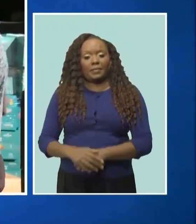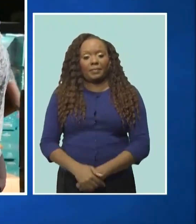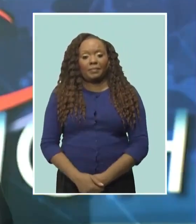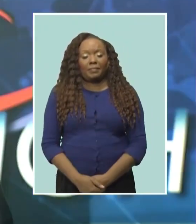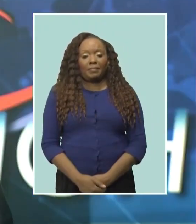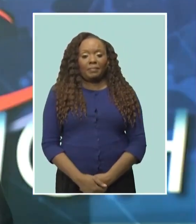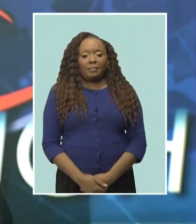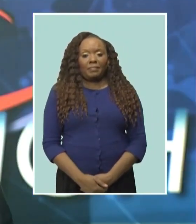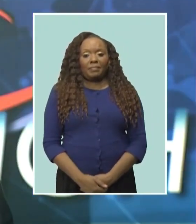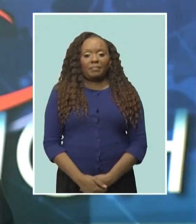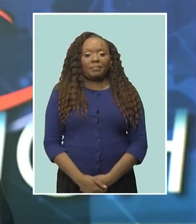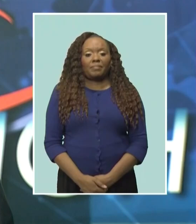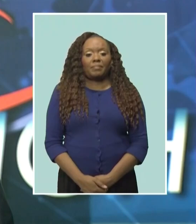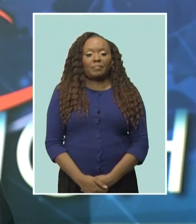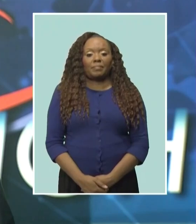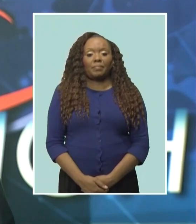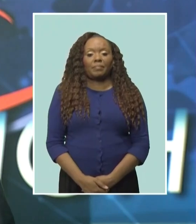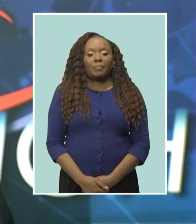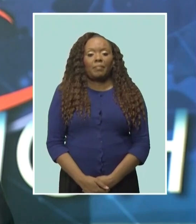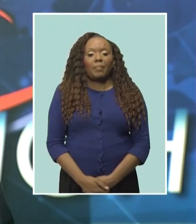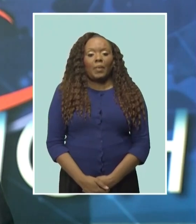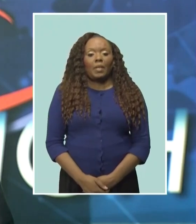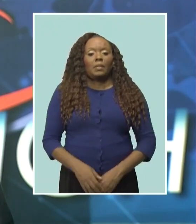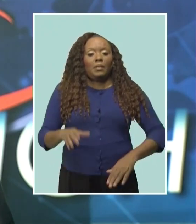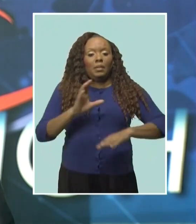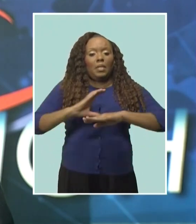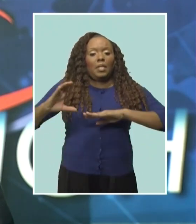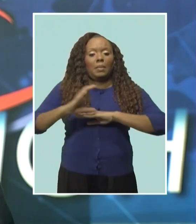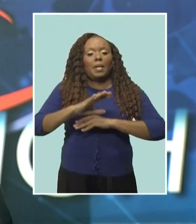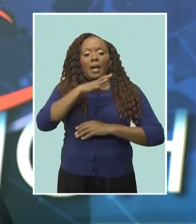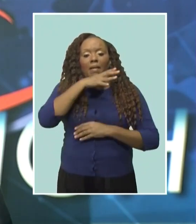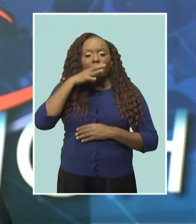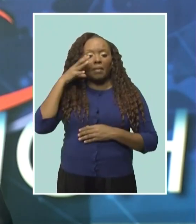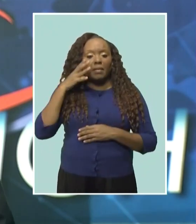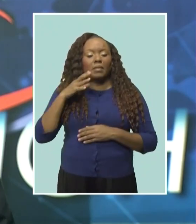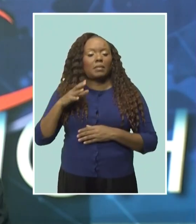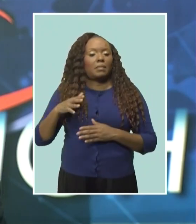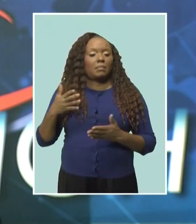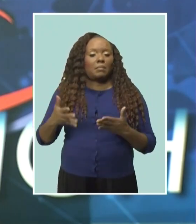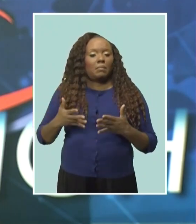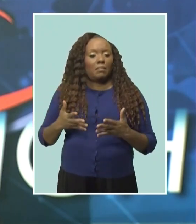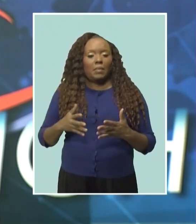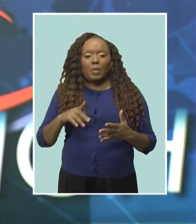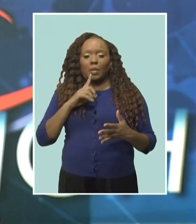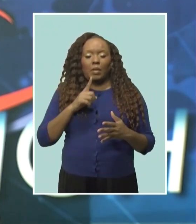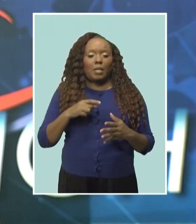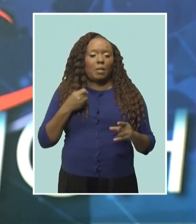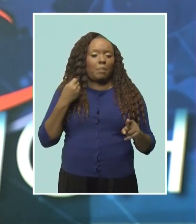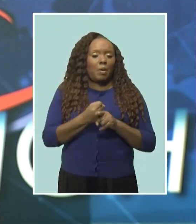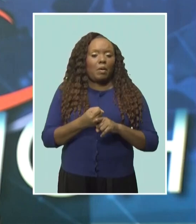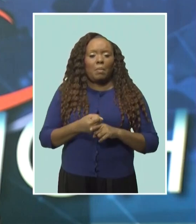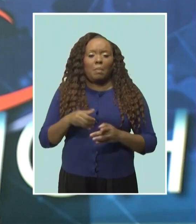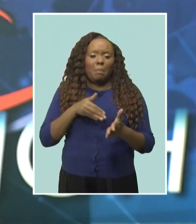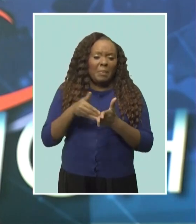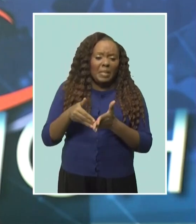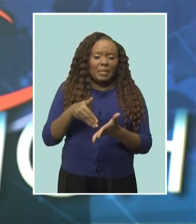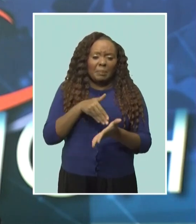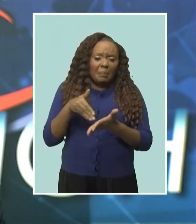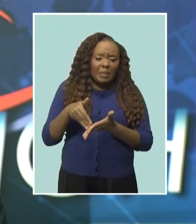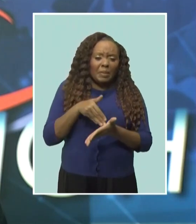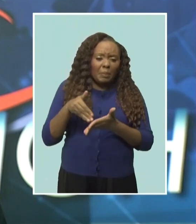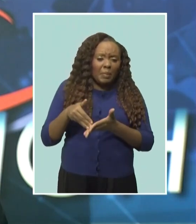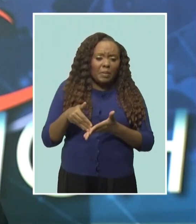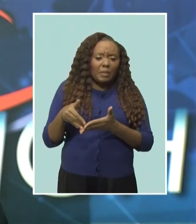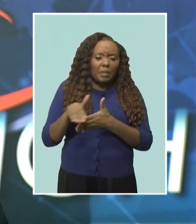News. Meanwhile, we're hearing the region's agriculture sector is estimated to have suffered tens of millions of dollars in damage